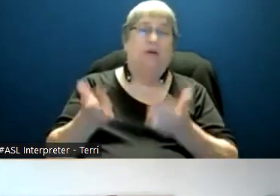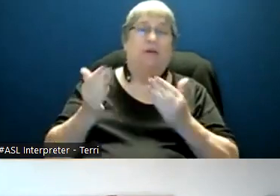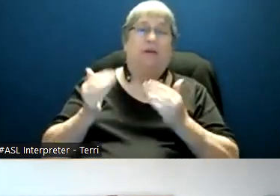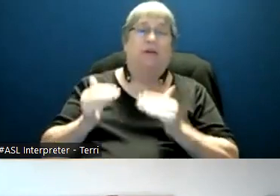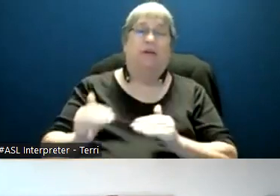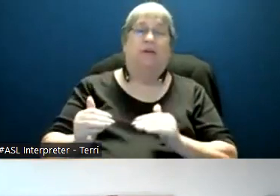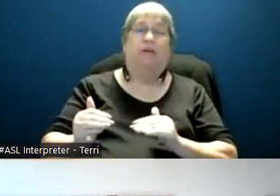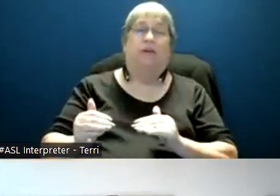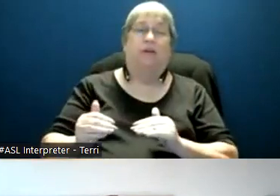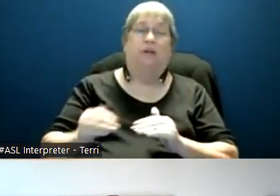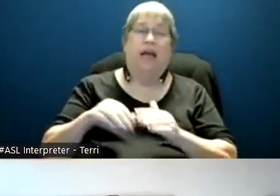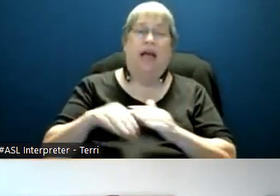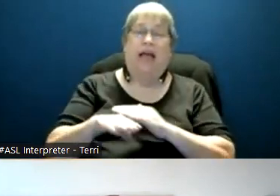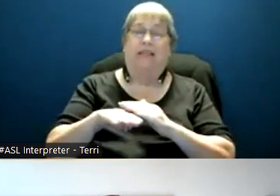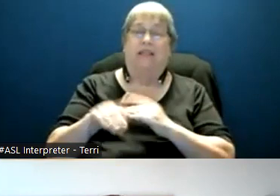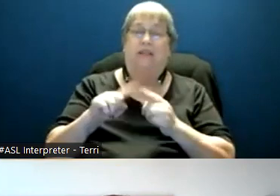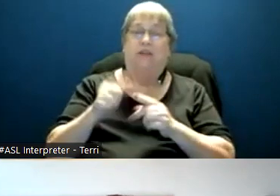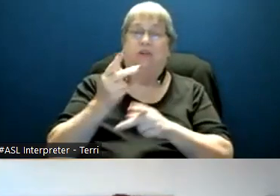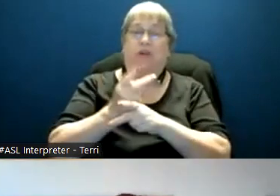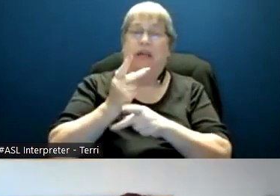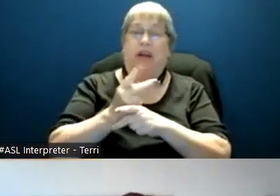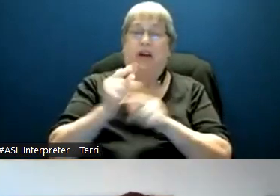the access to care group.